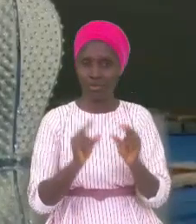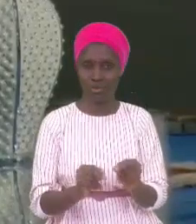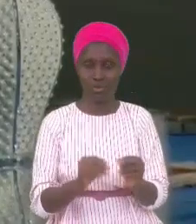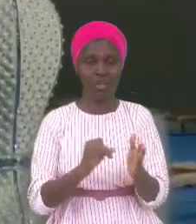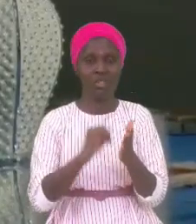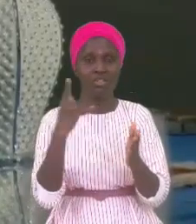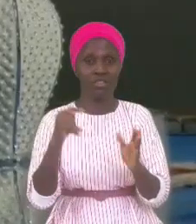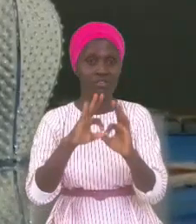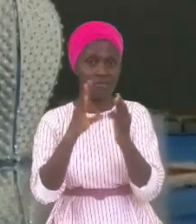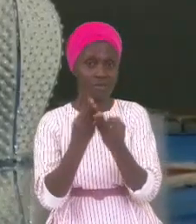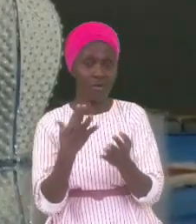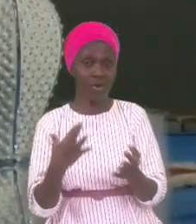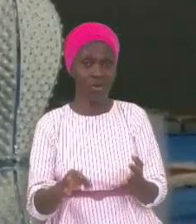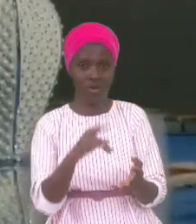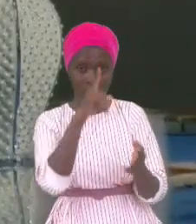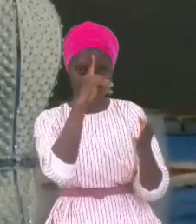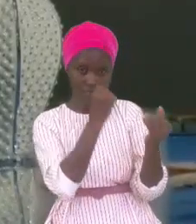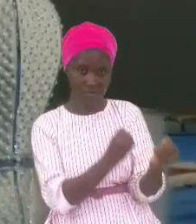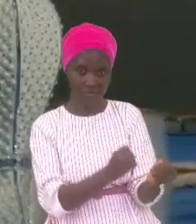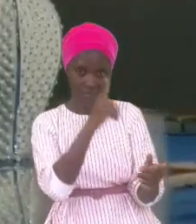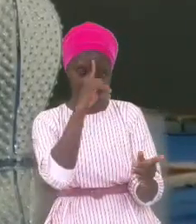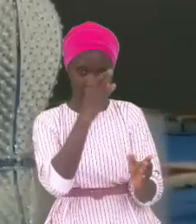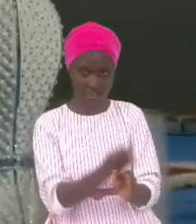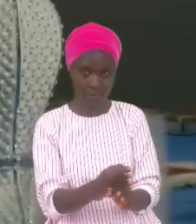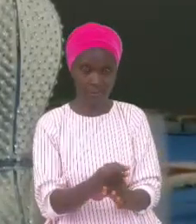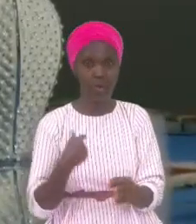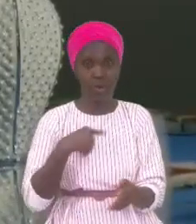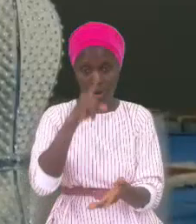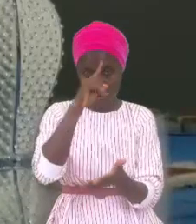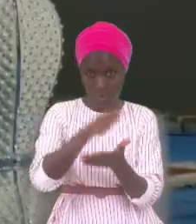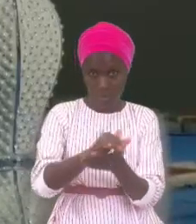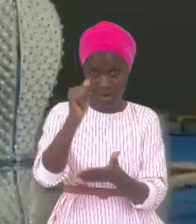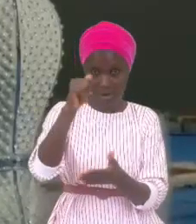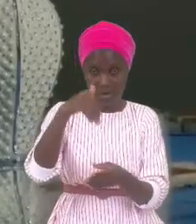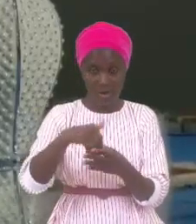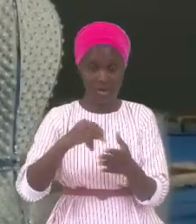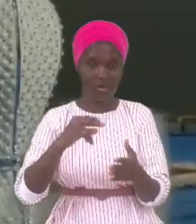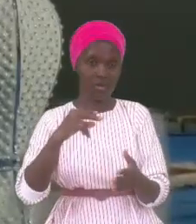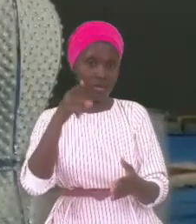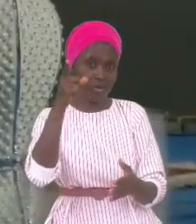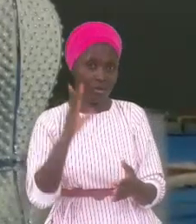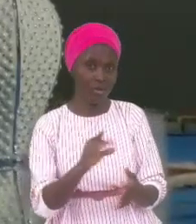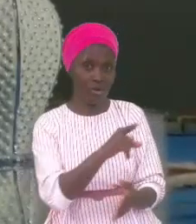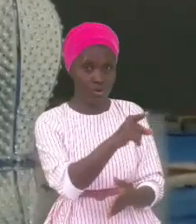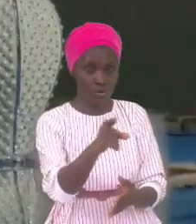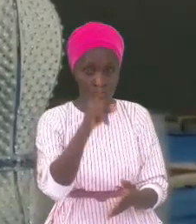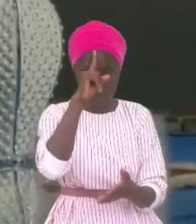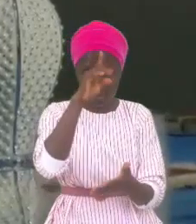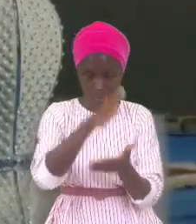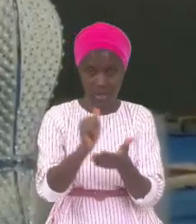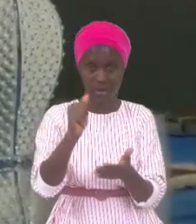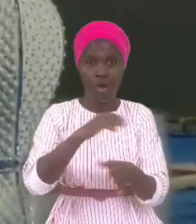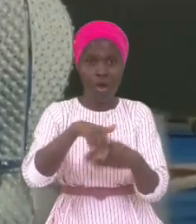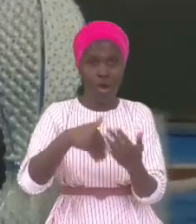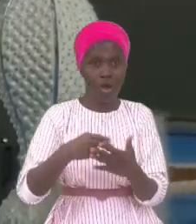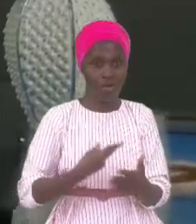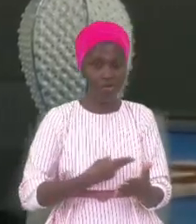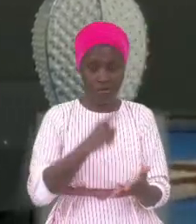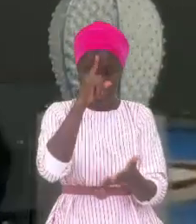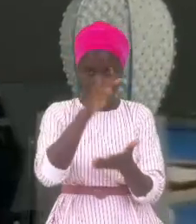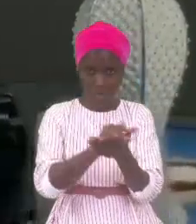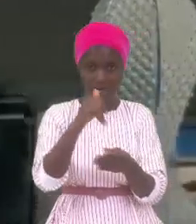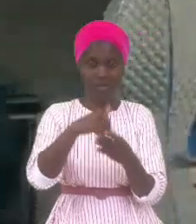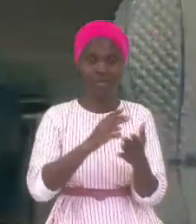of faith. We believe in God, he believes in God, she believes in God, and we all believe in Christ, and that faith